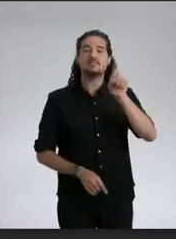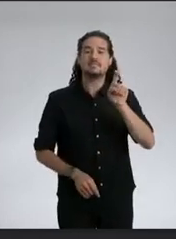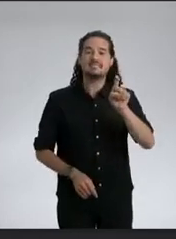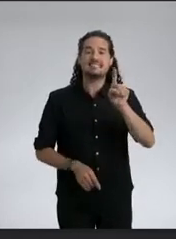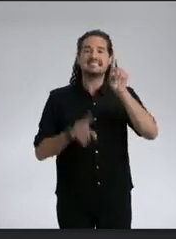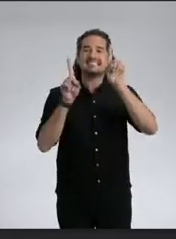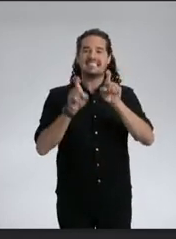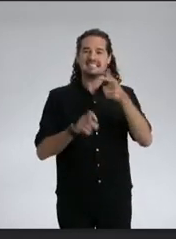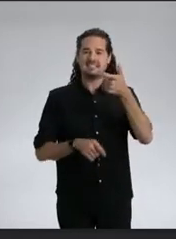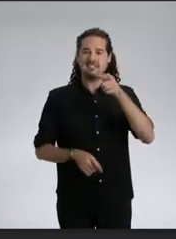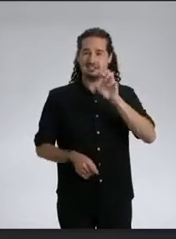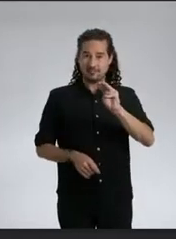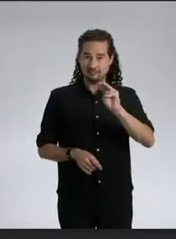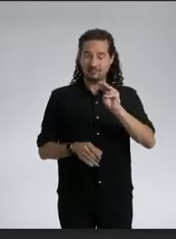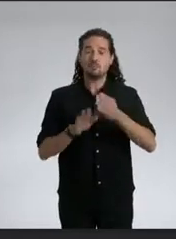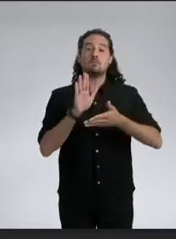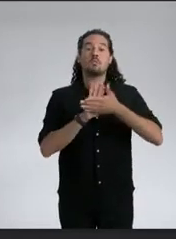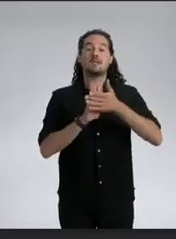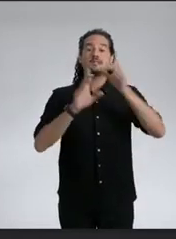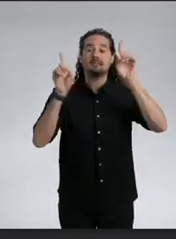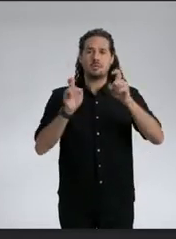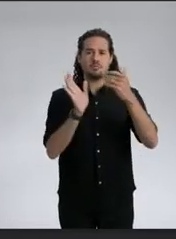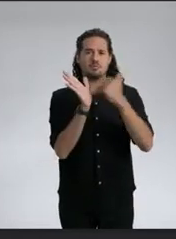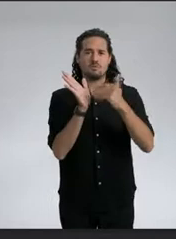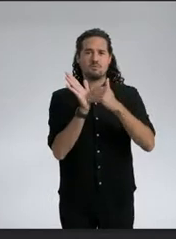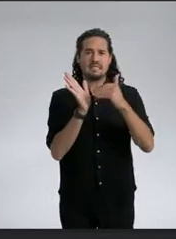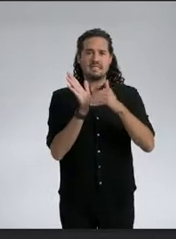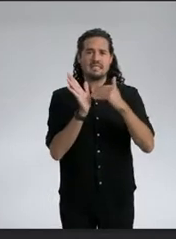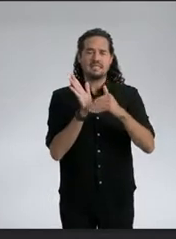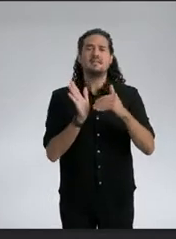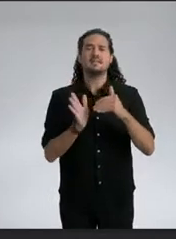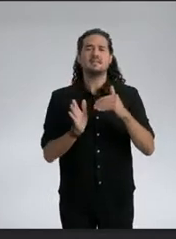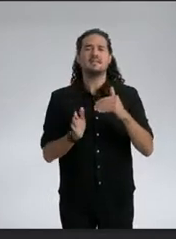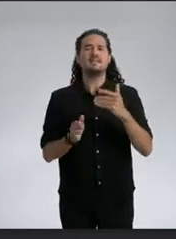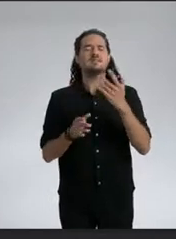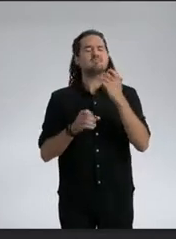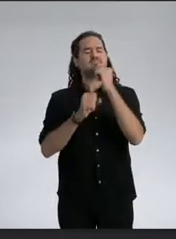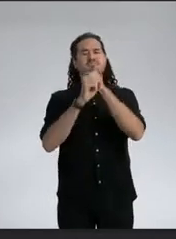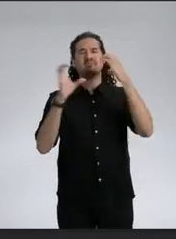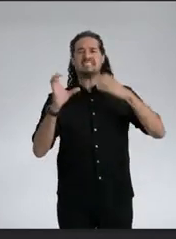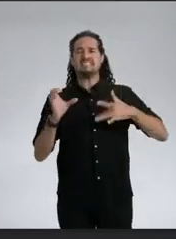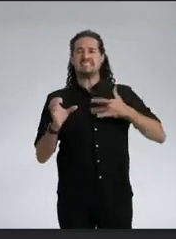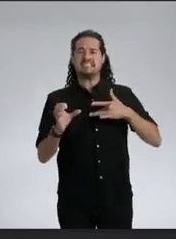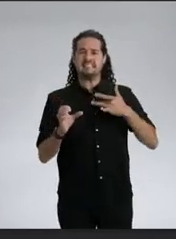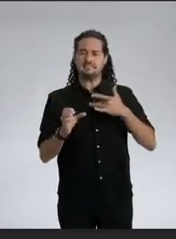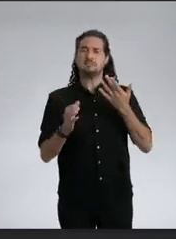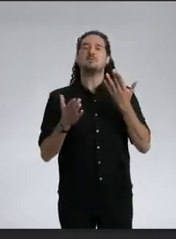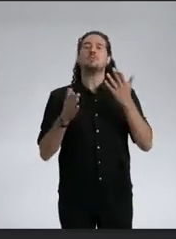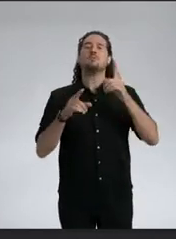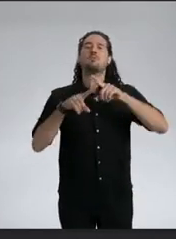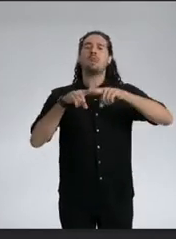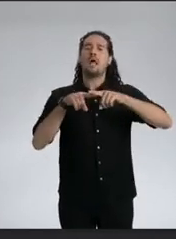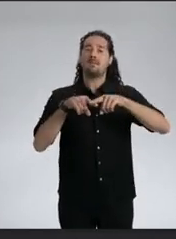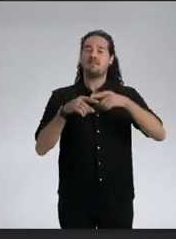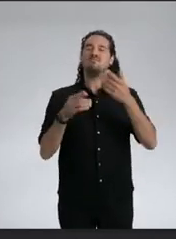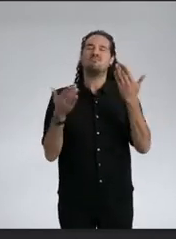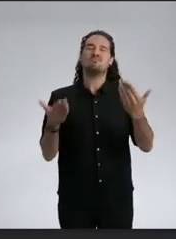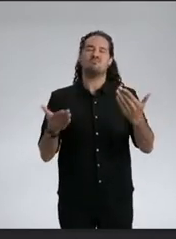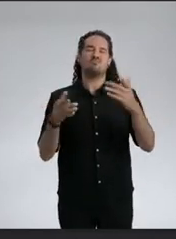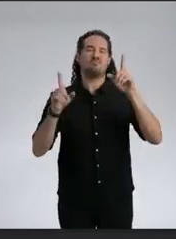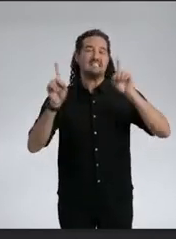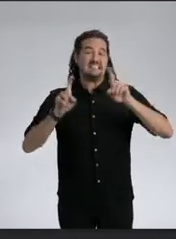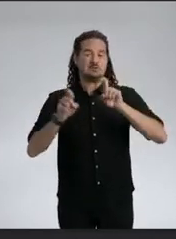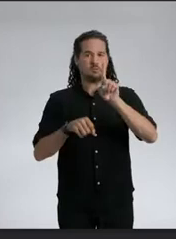Repeatedly. Let's get a better sense of reliability by running it 100 times. If I wanted to do